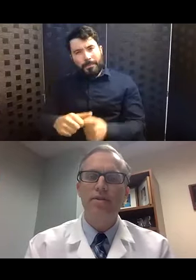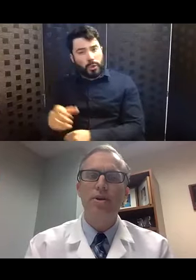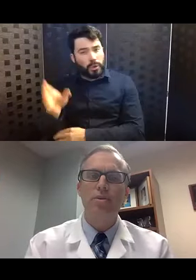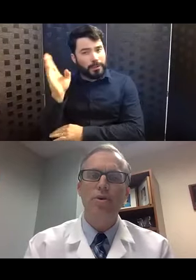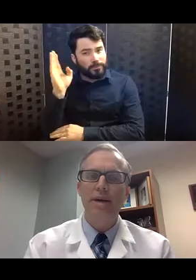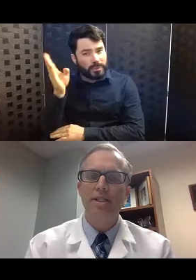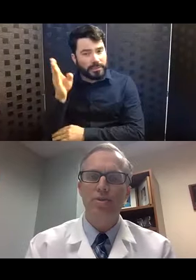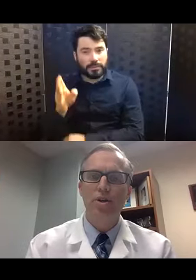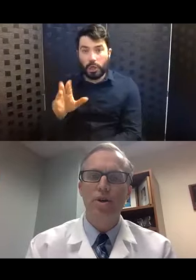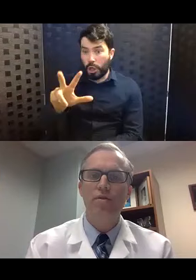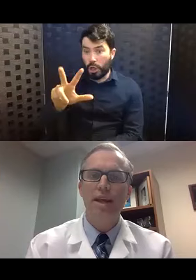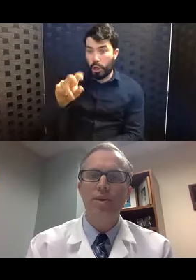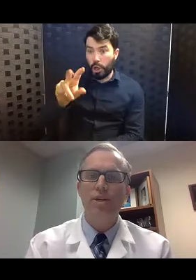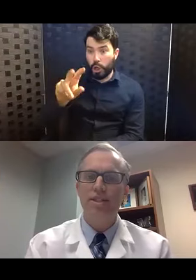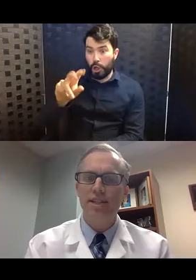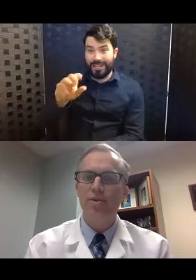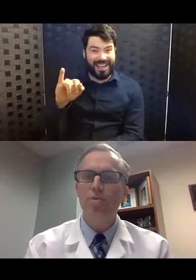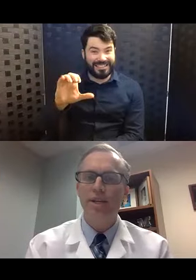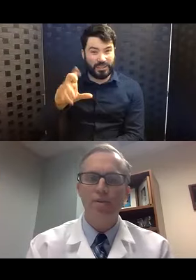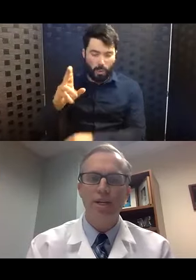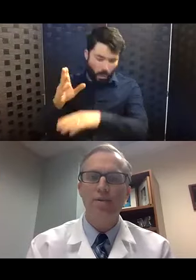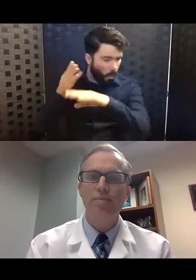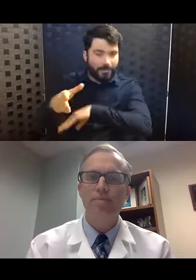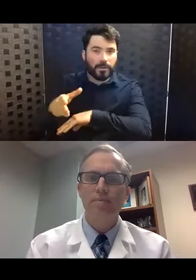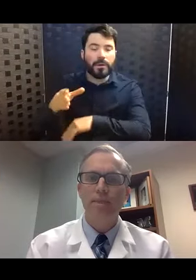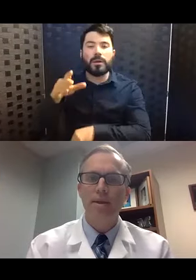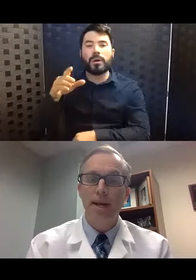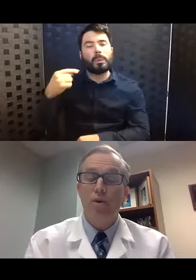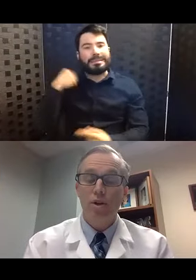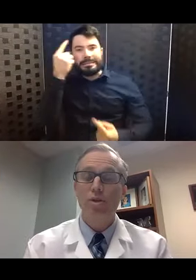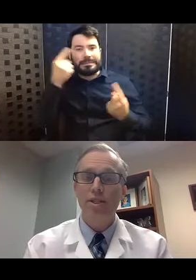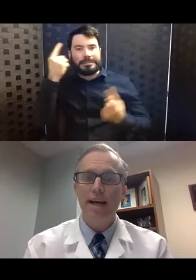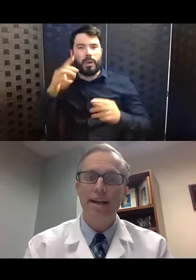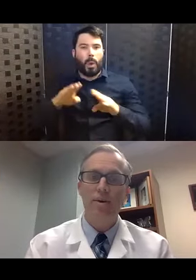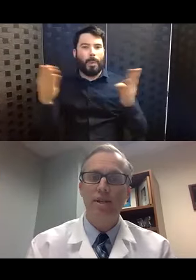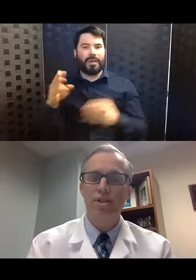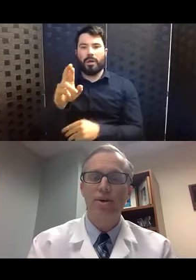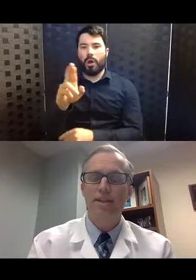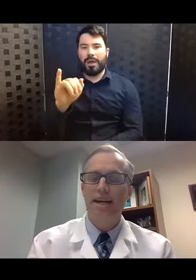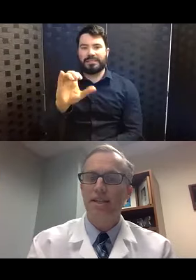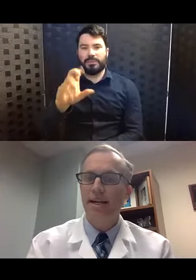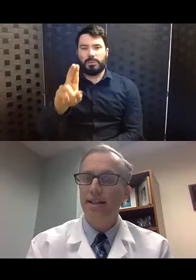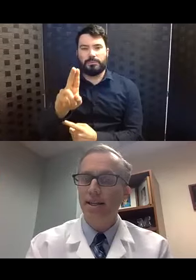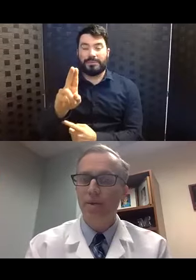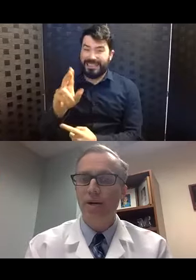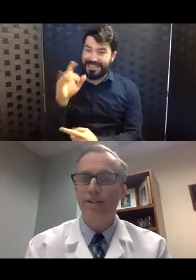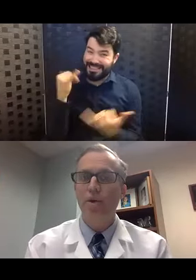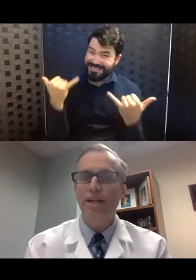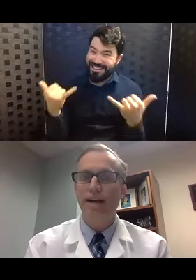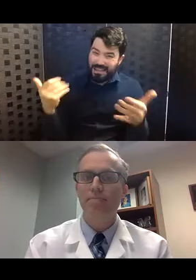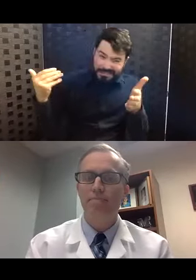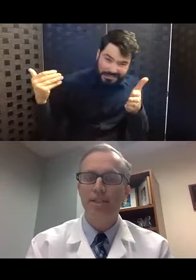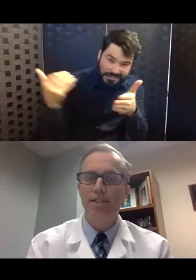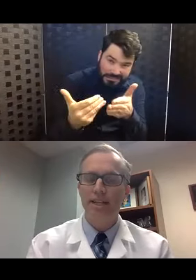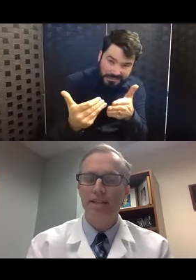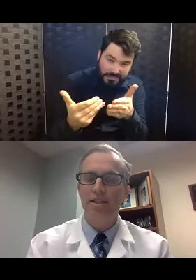census of 30 or more patients with COVID, that we would consider opening the RICU. And we're close to that now. As I'll show on the next slide, I think we were at